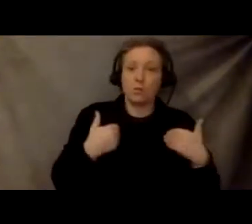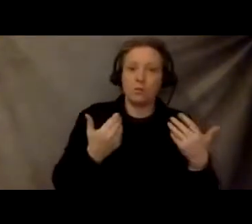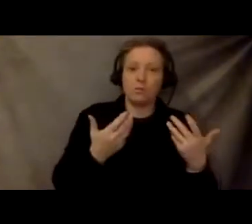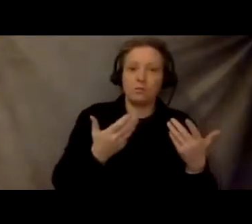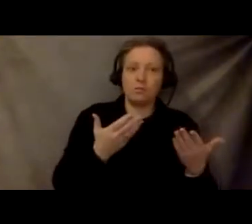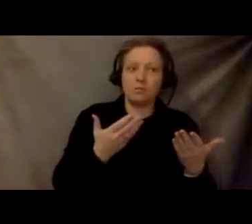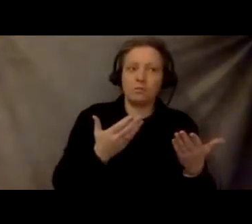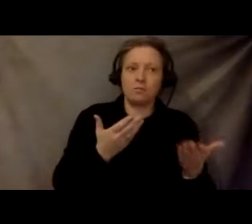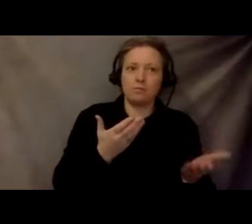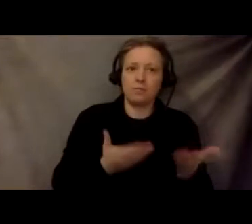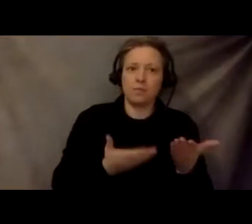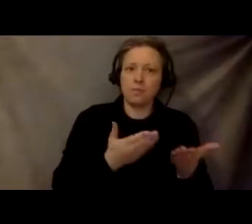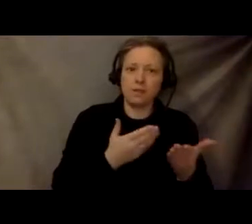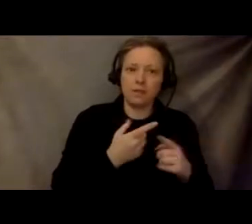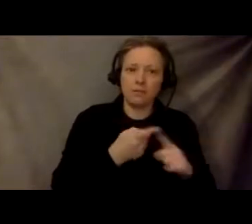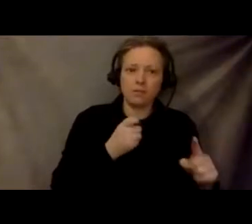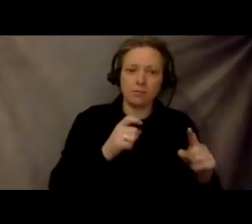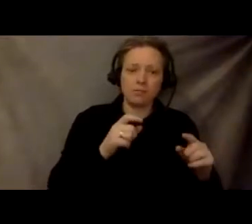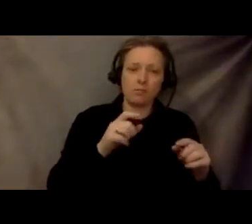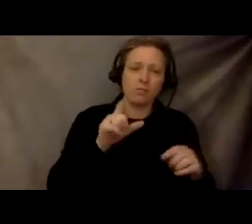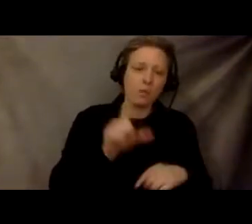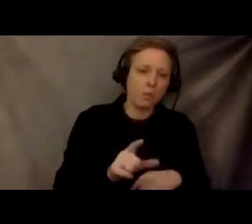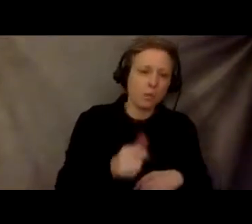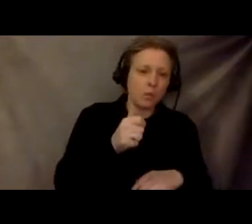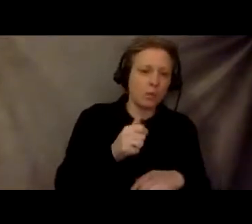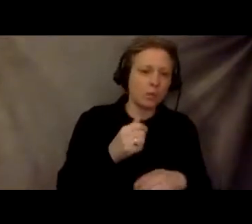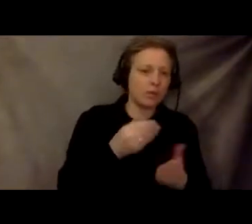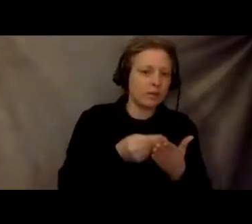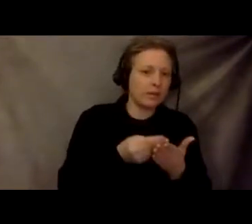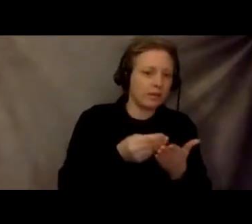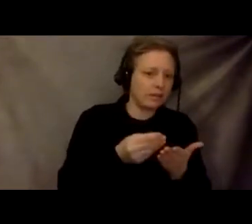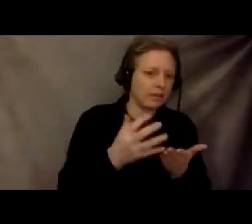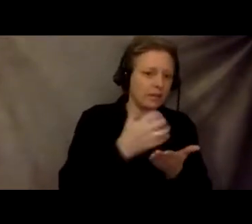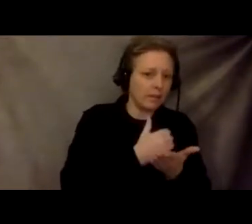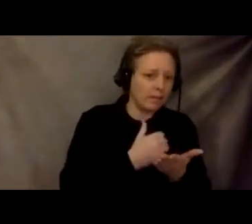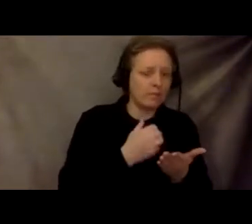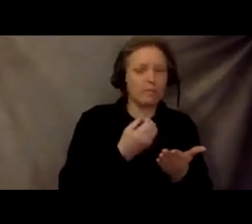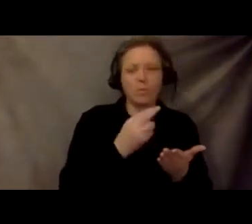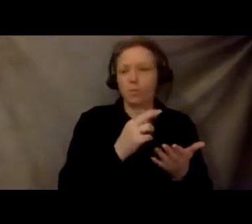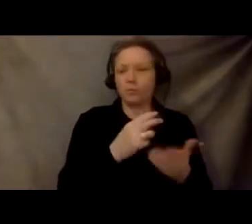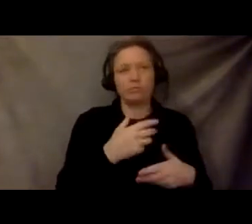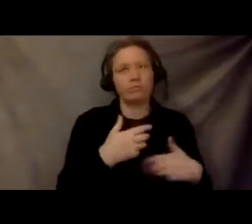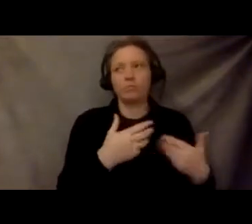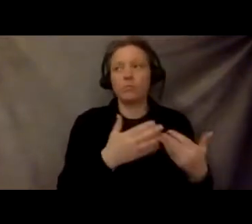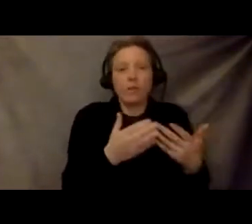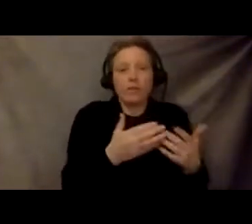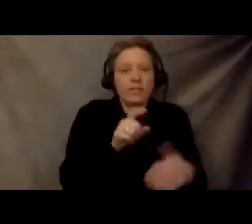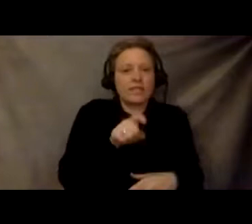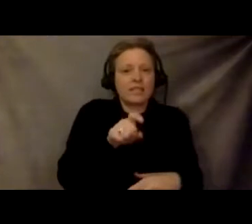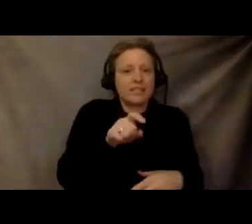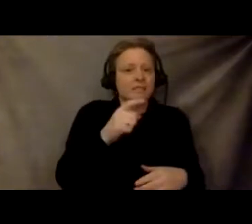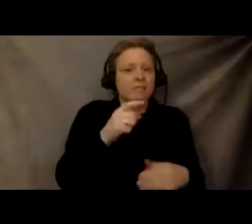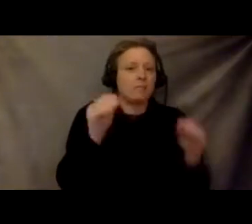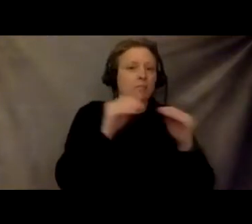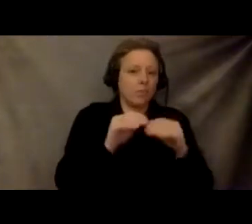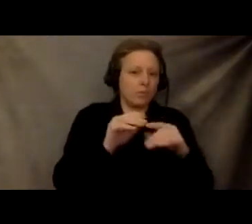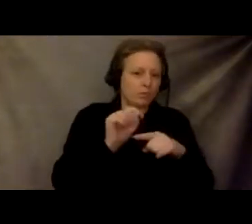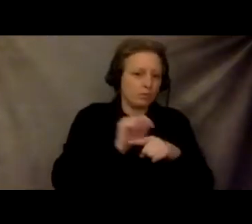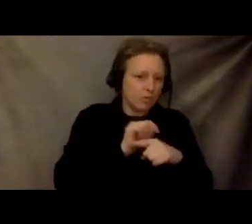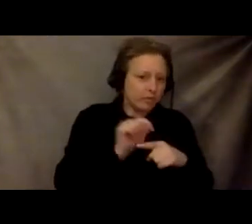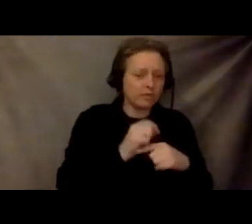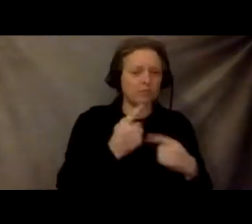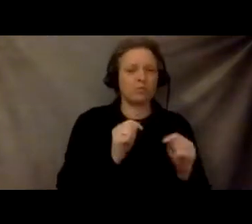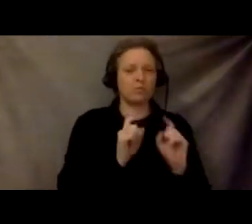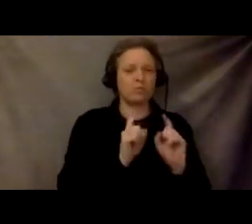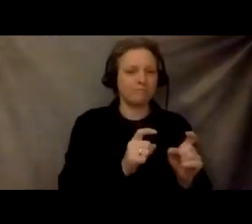just income levels that they didn't really see the need to get lots of training. And so they try to get them GED, try to get them some